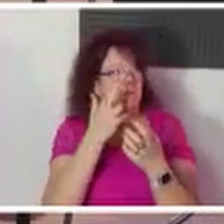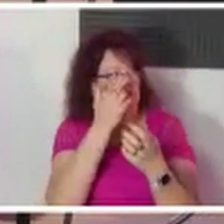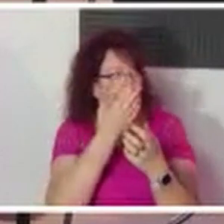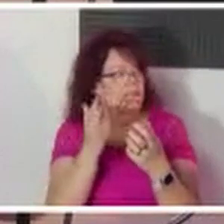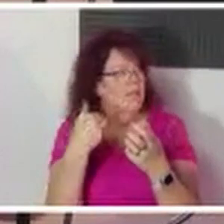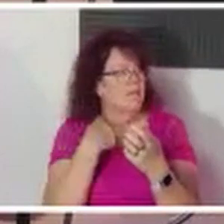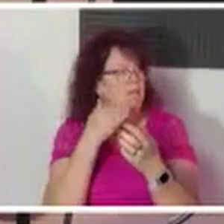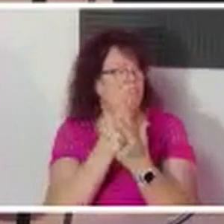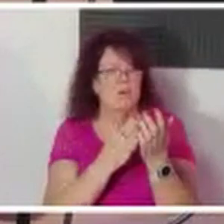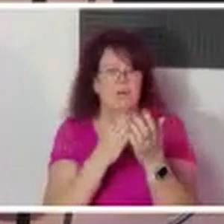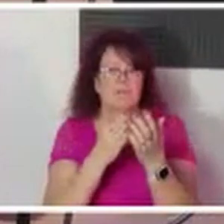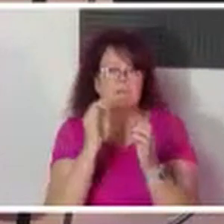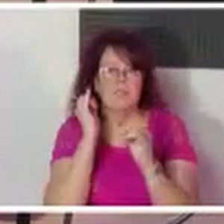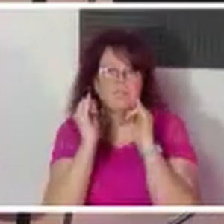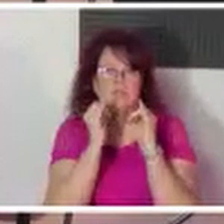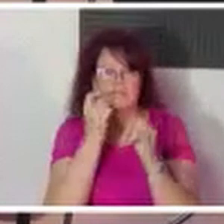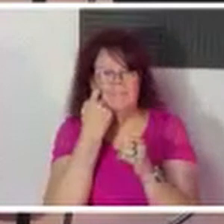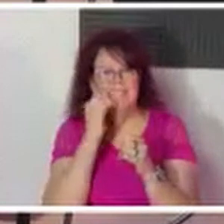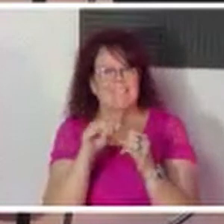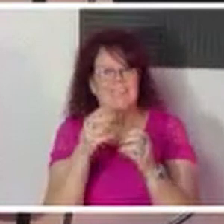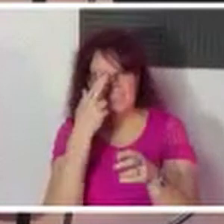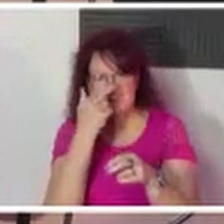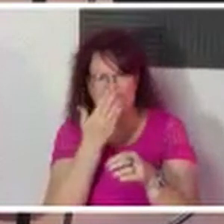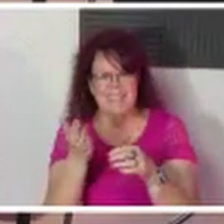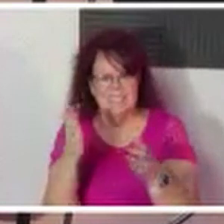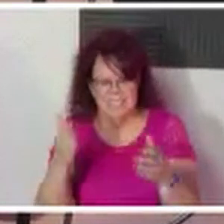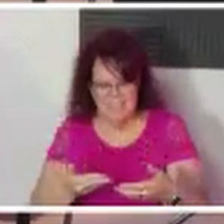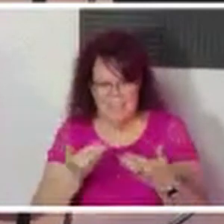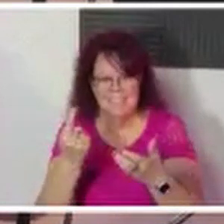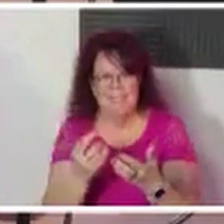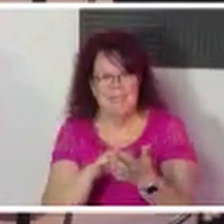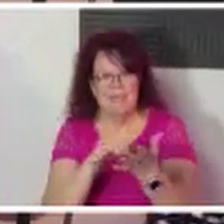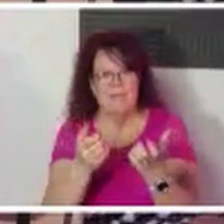thing. I've been a part of interviews recently, and that is a funny thing to convey to someone who wants a job.